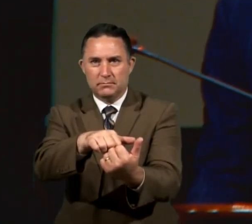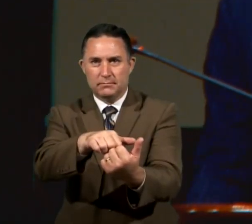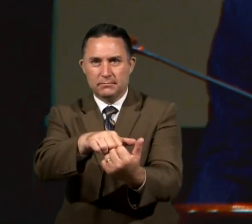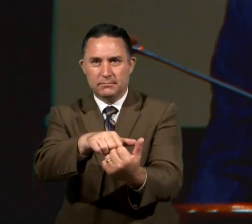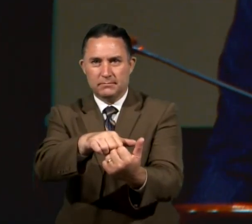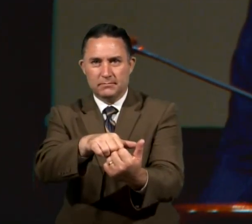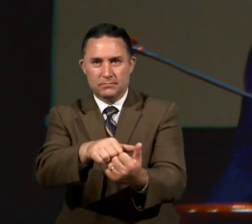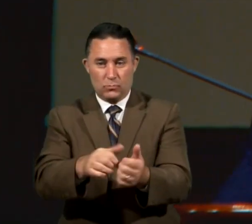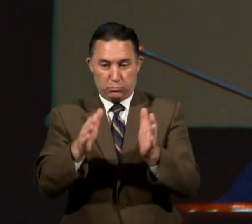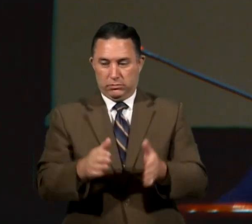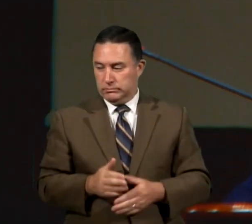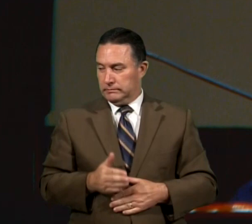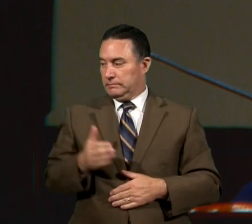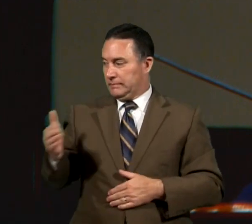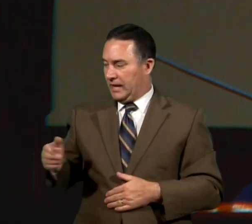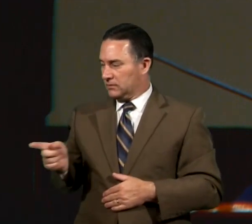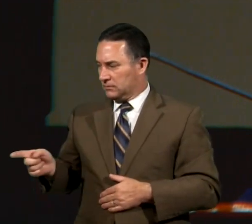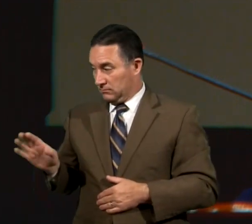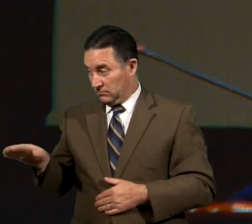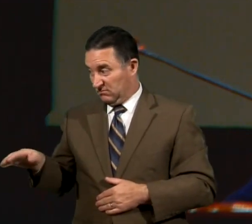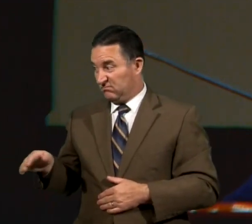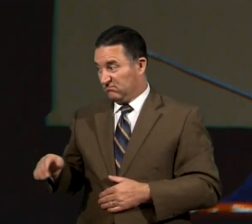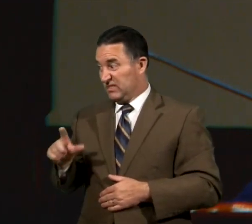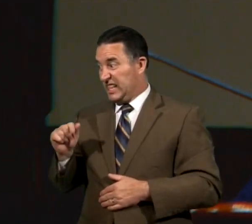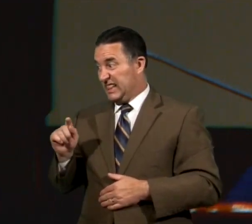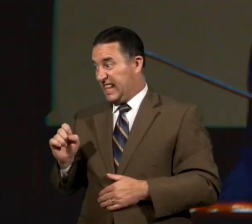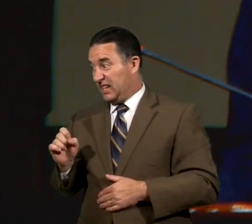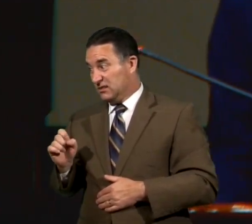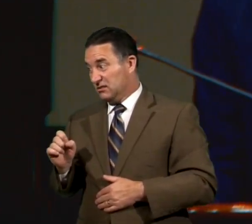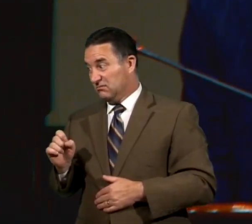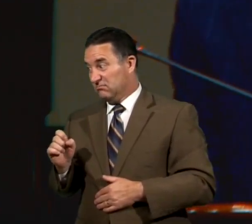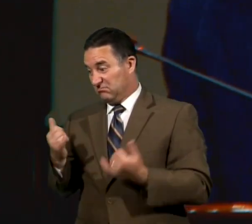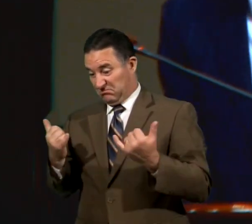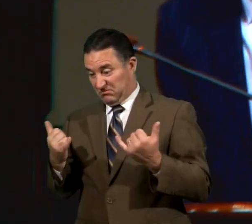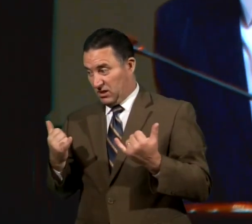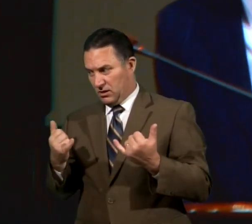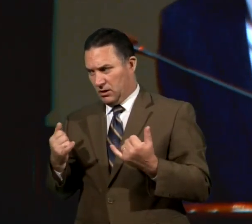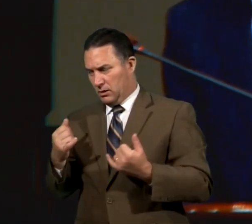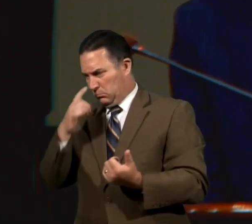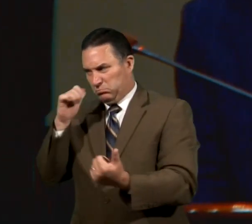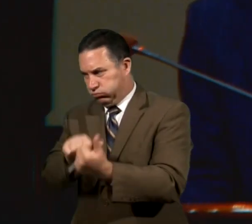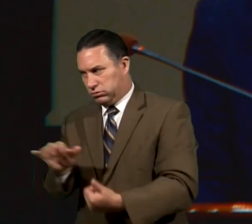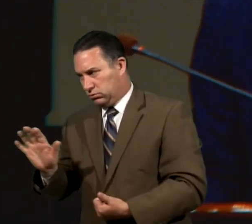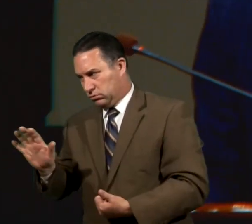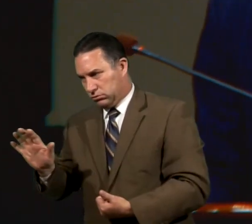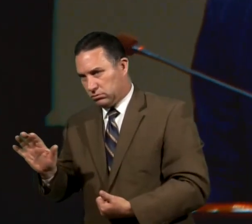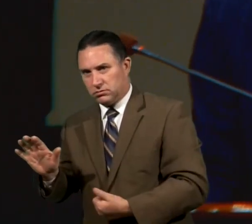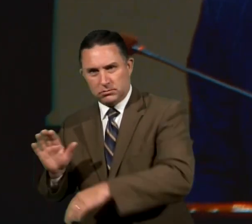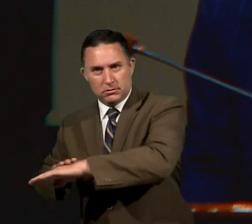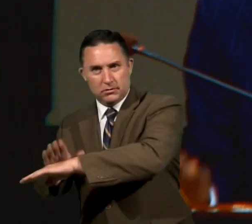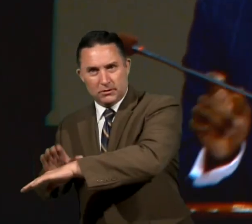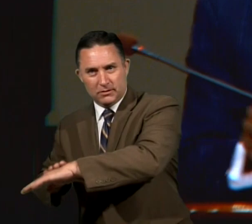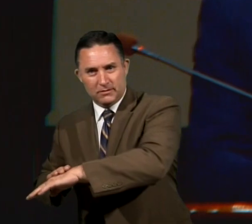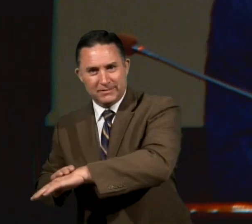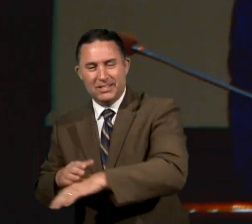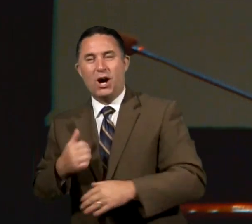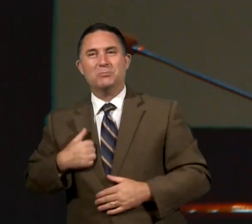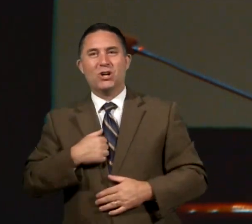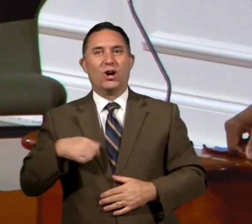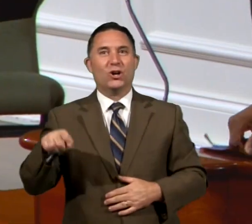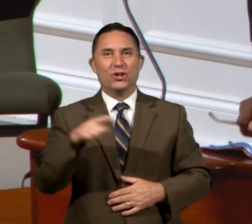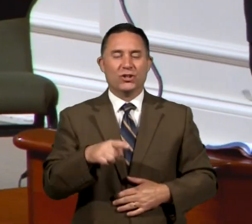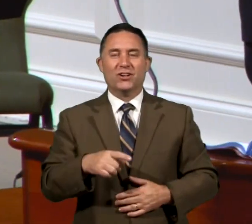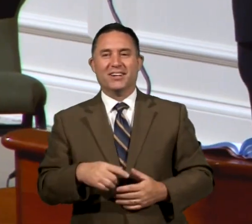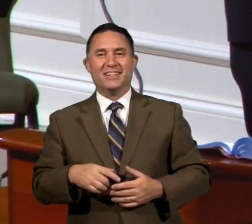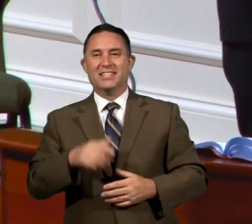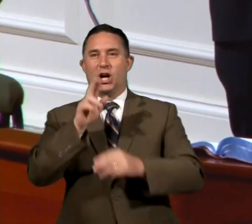at somebody next to you and say, it's late, but don't fall asleep. I'm sorry, I got y'all on